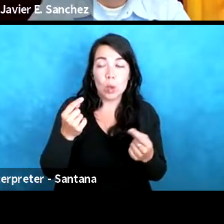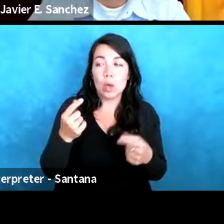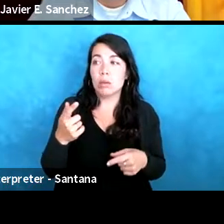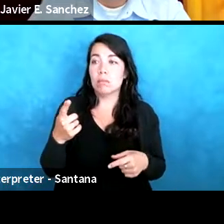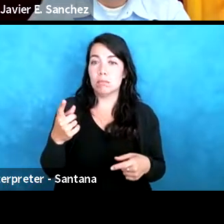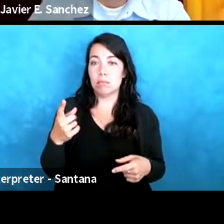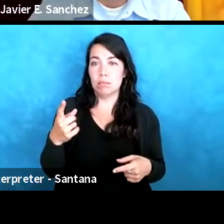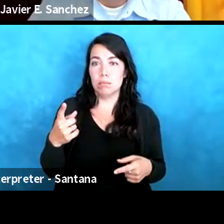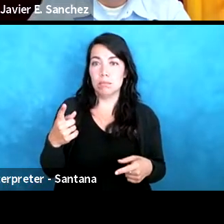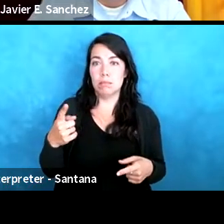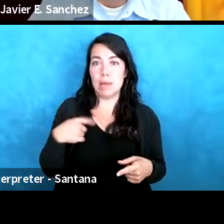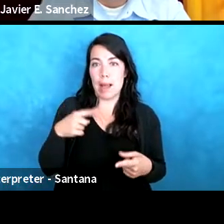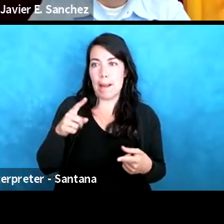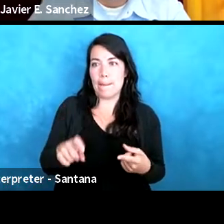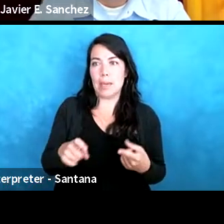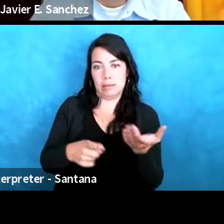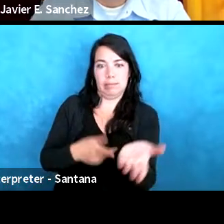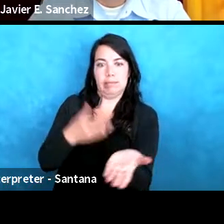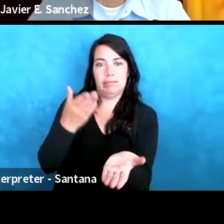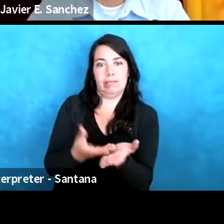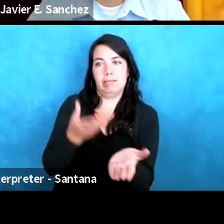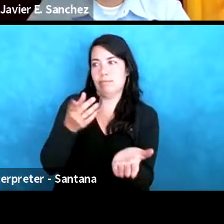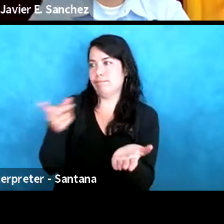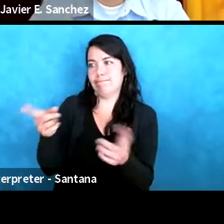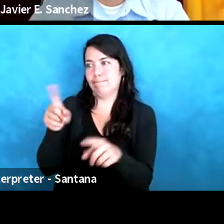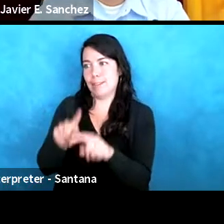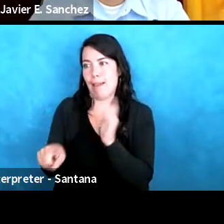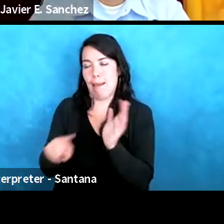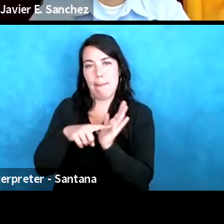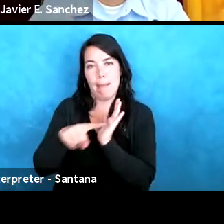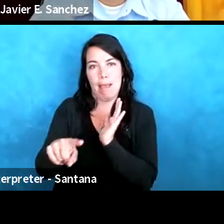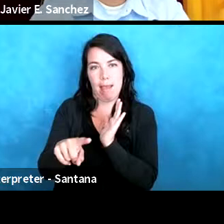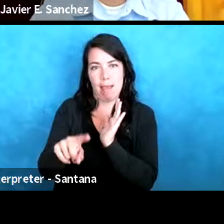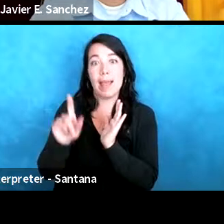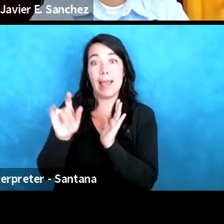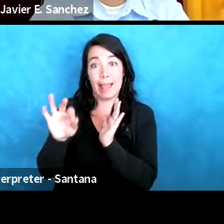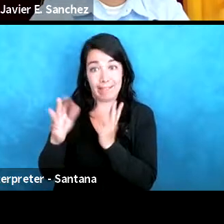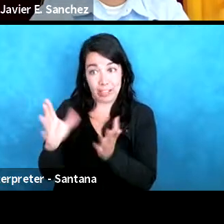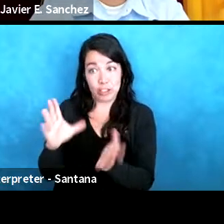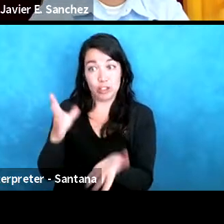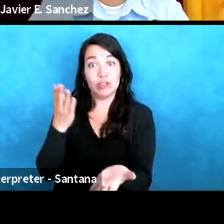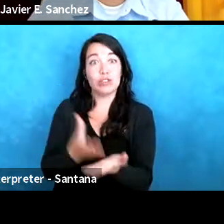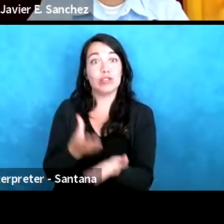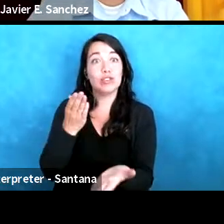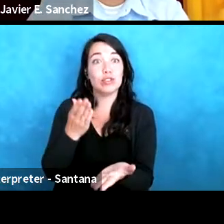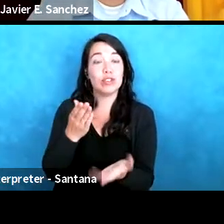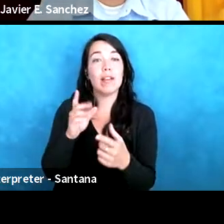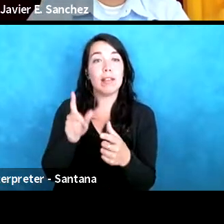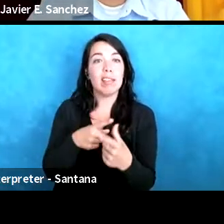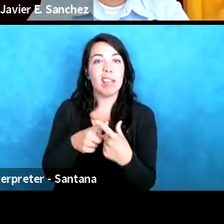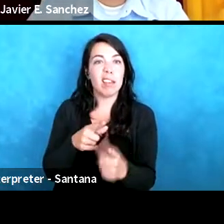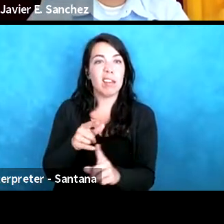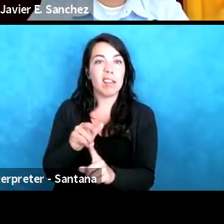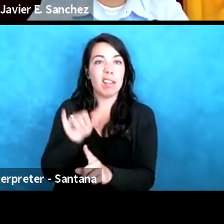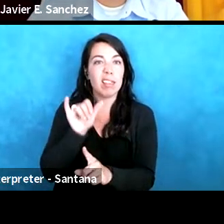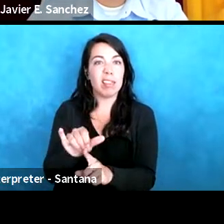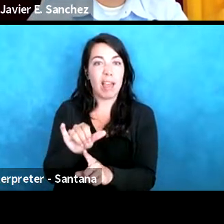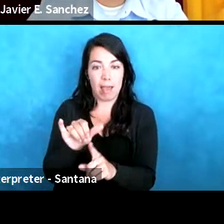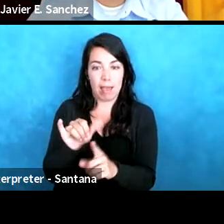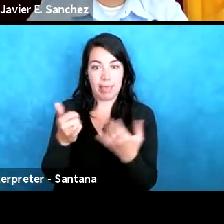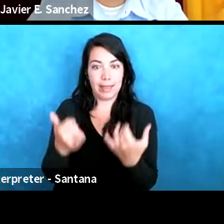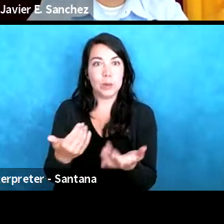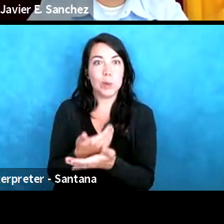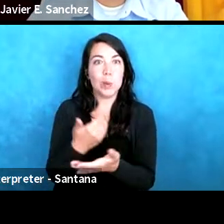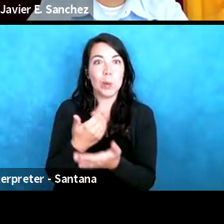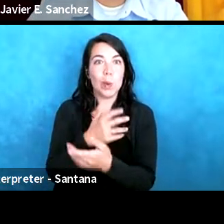unable to pay. Having done that, I believe that we can apply the ordinance in